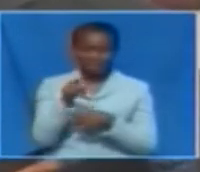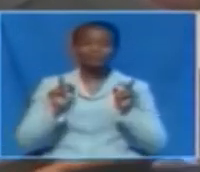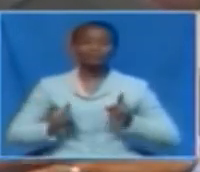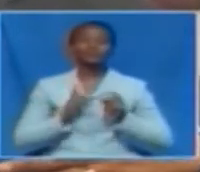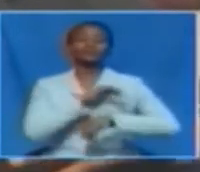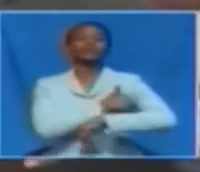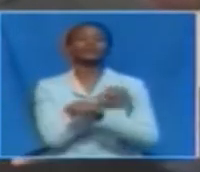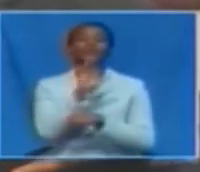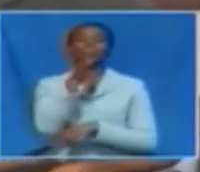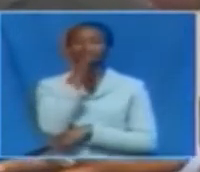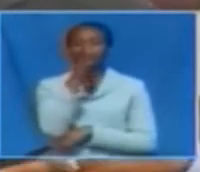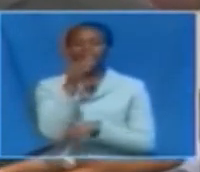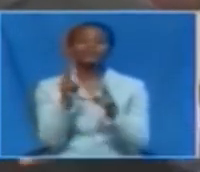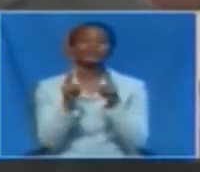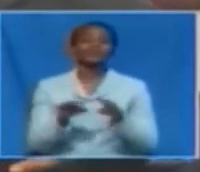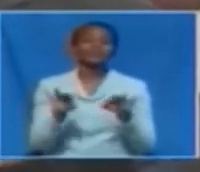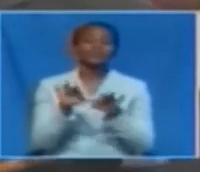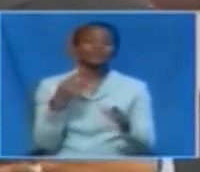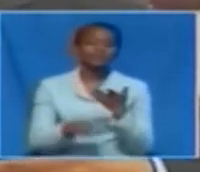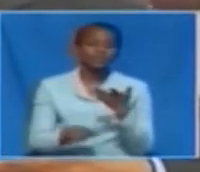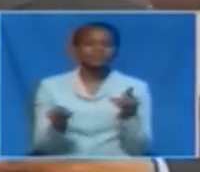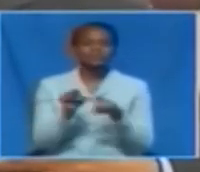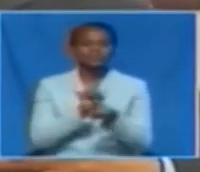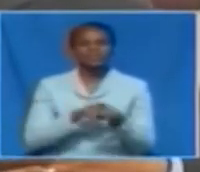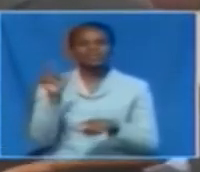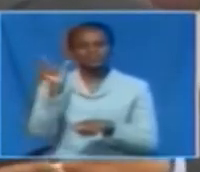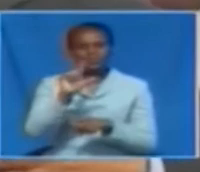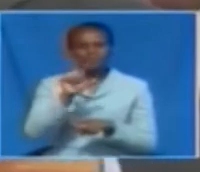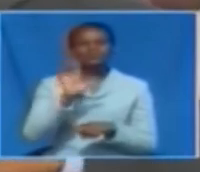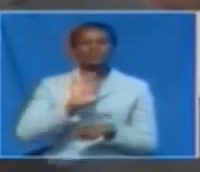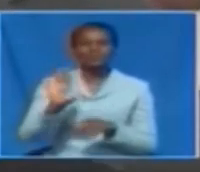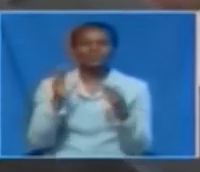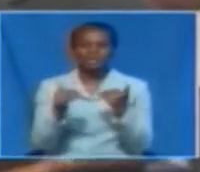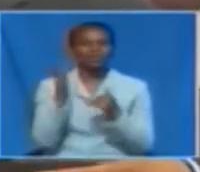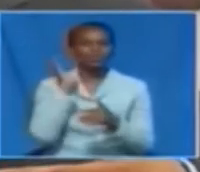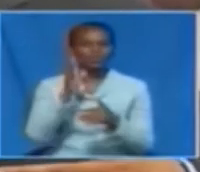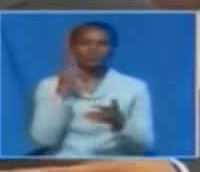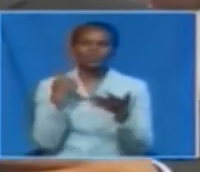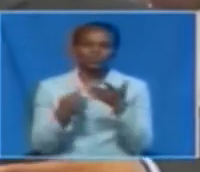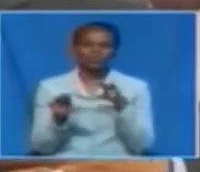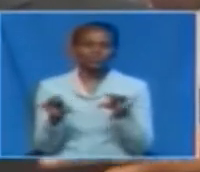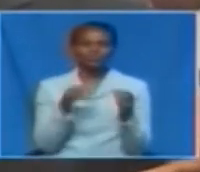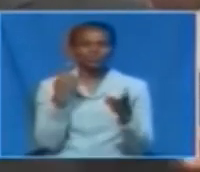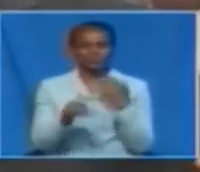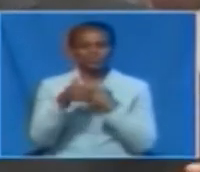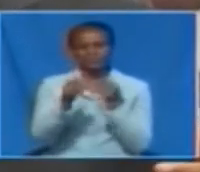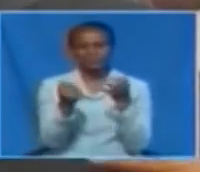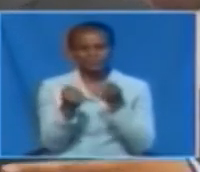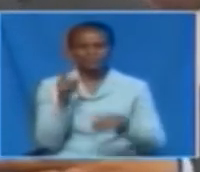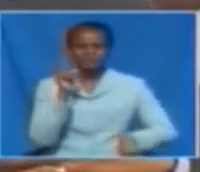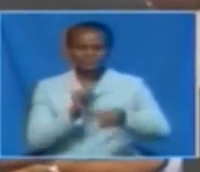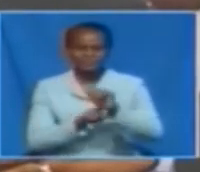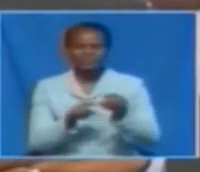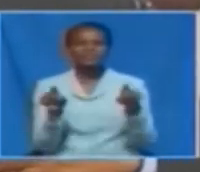people feel they are so important and they own MMD. And so they will do whatever they want. Even when they're expelled, they